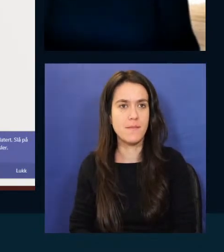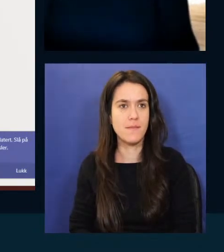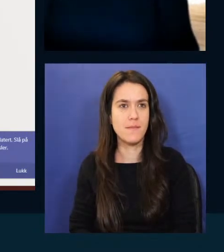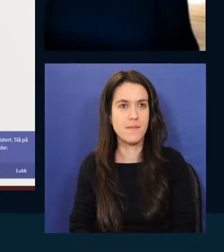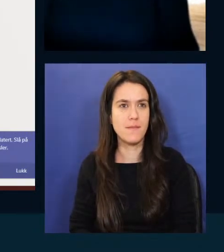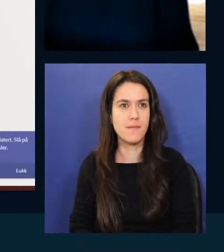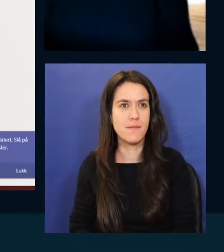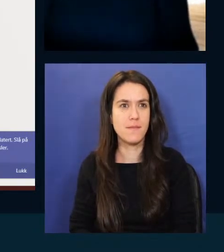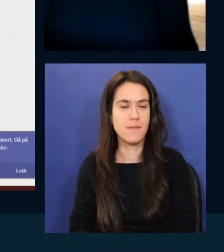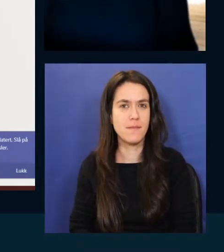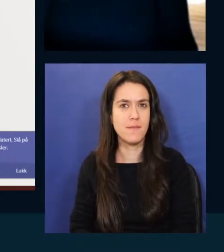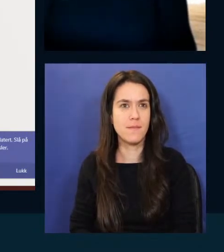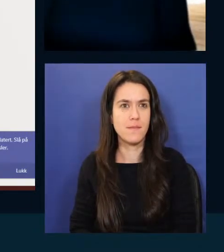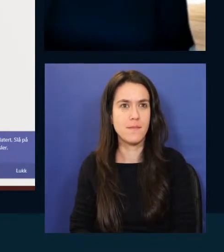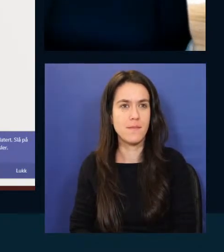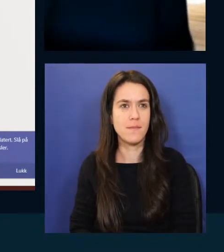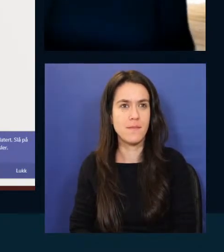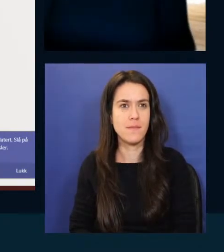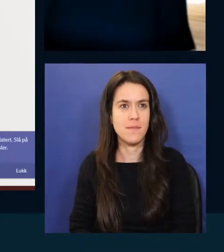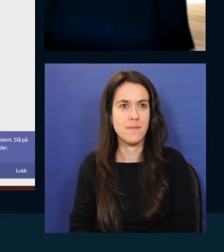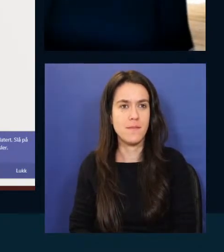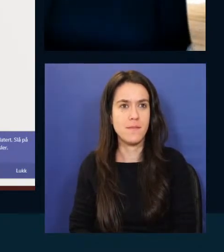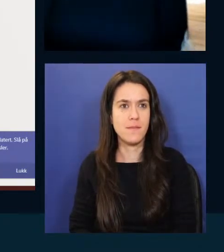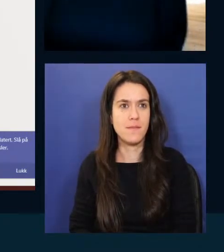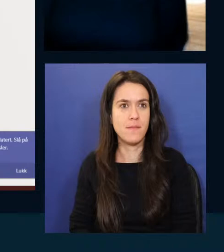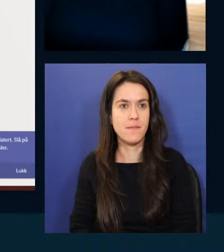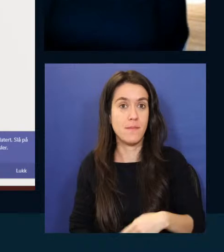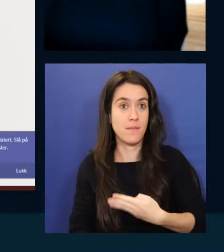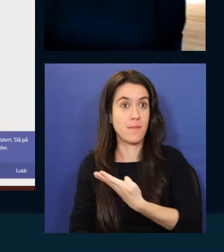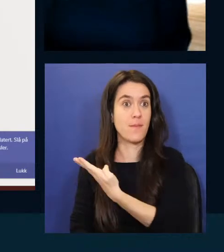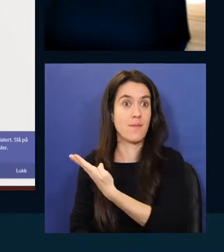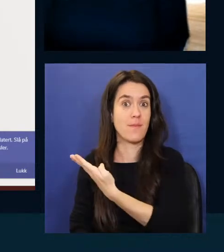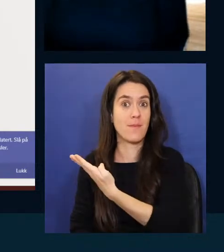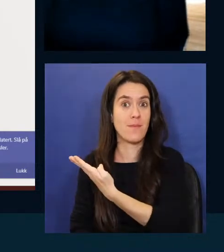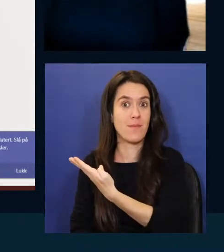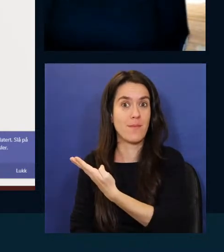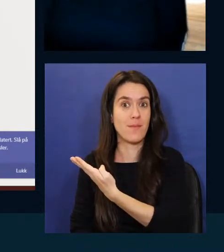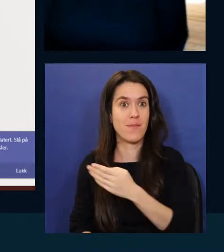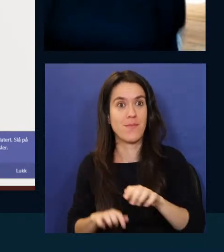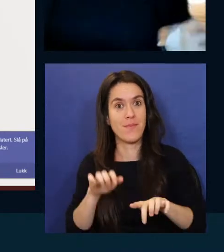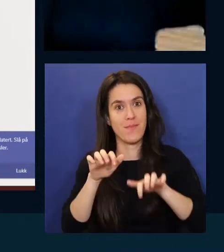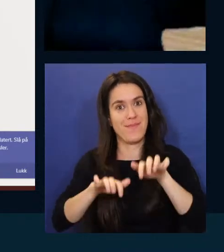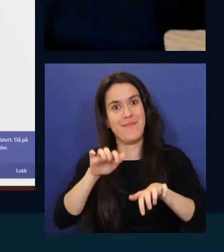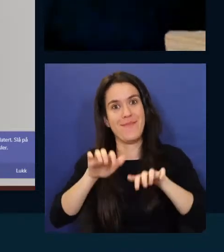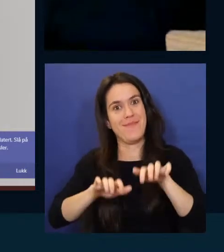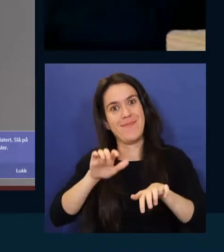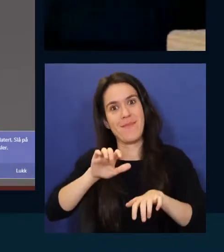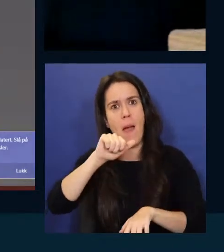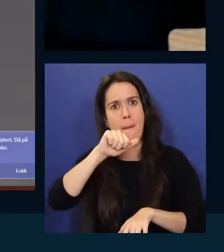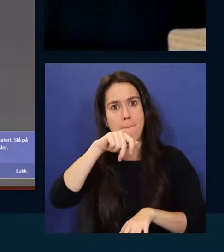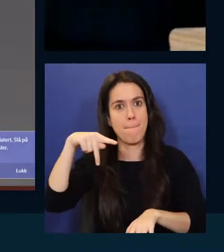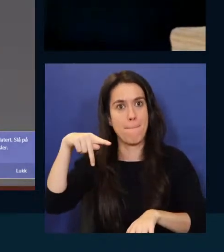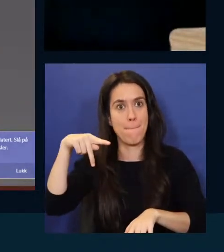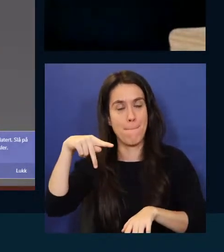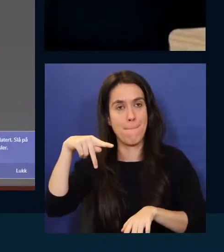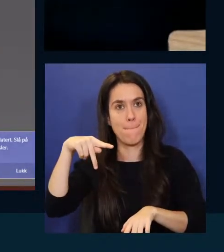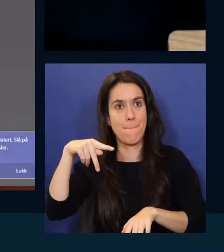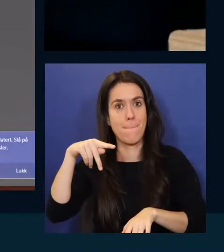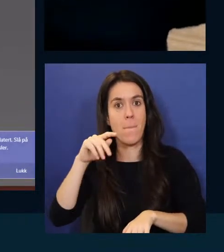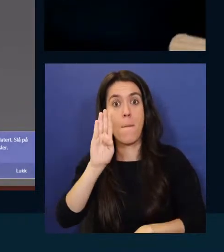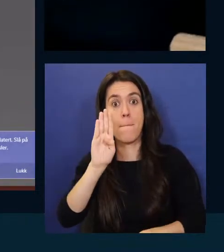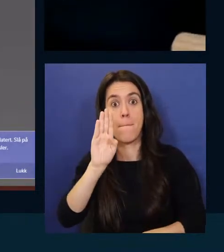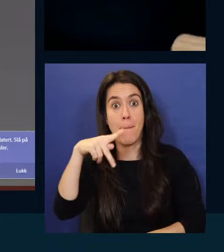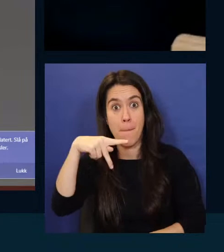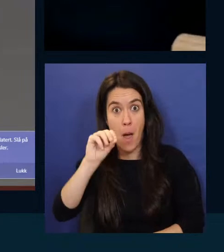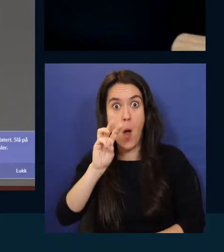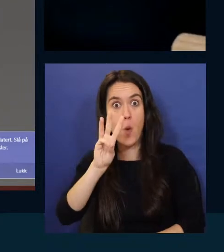picture, but if you go into Teams and you search for apps and then Power BI,